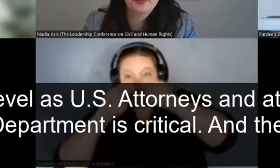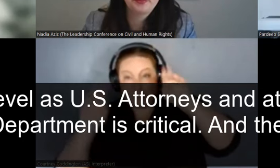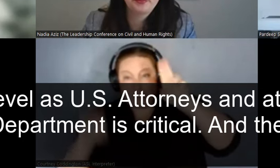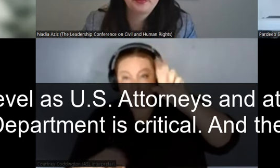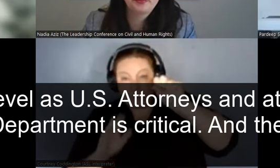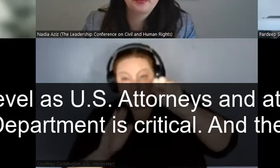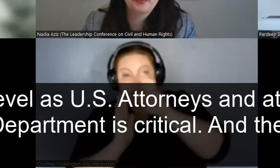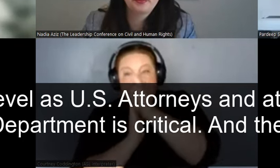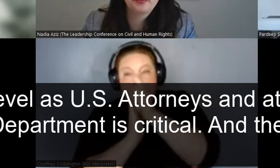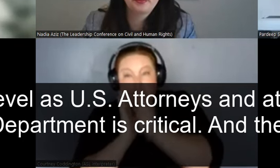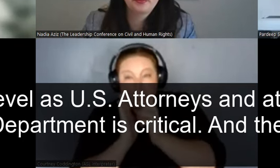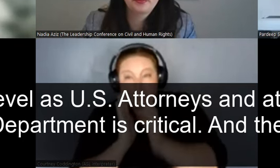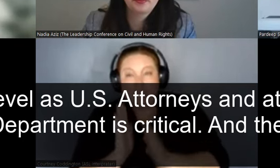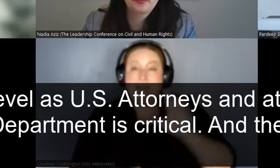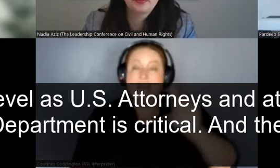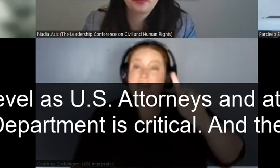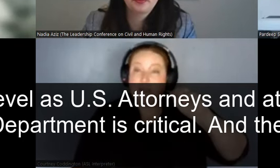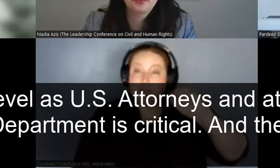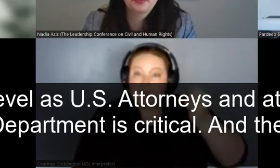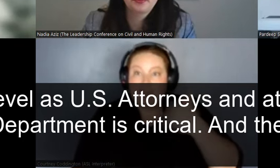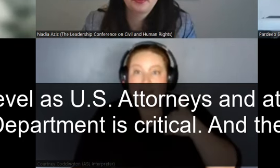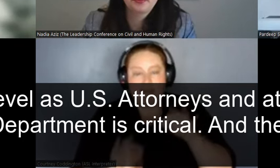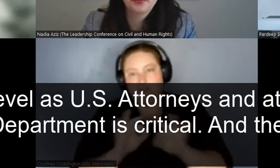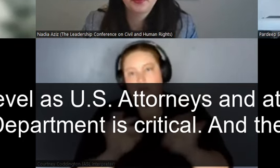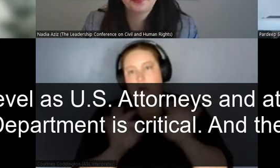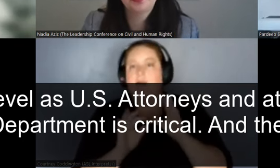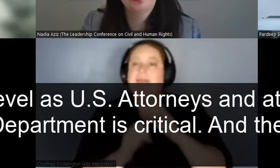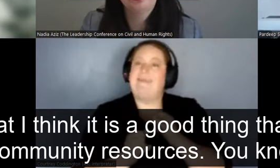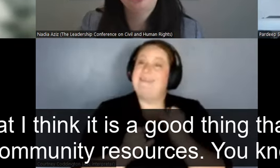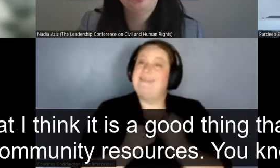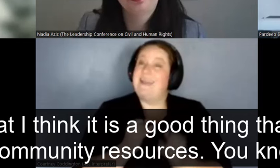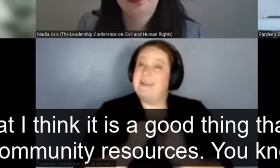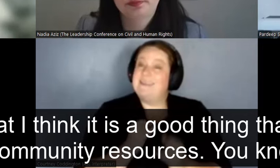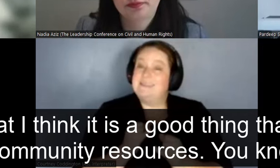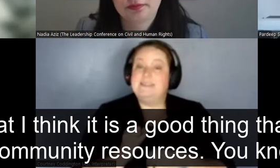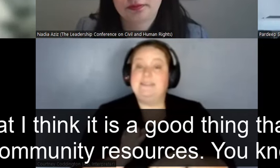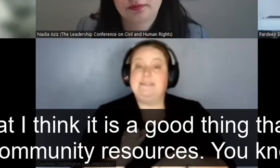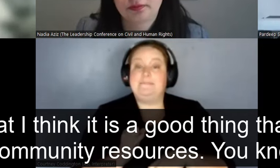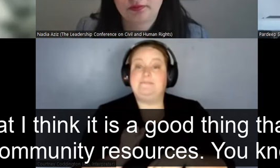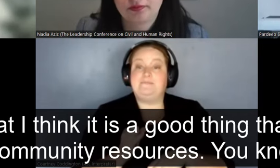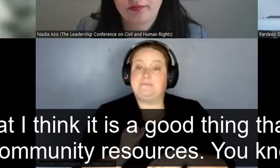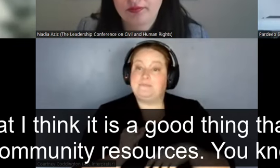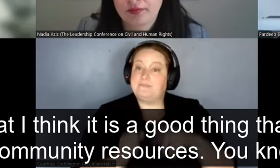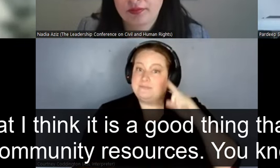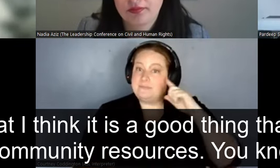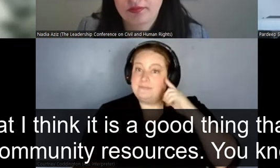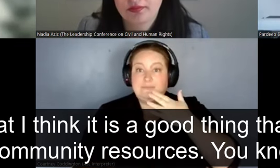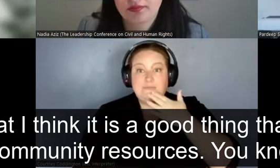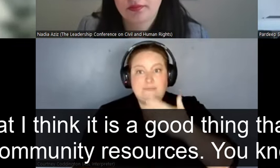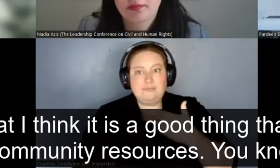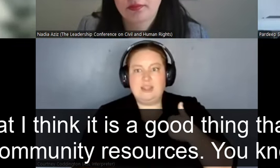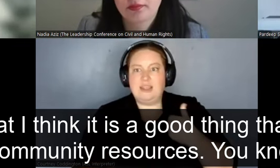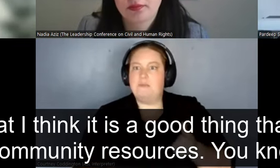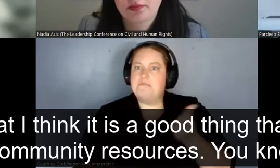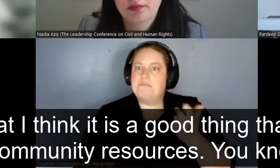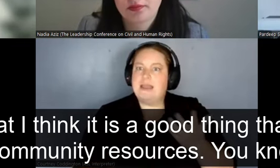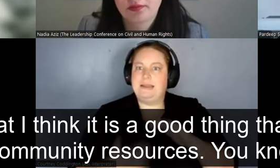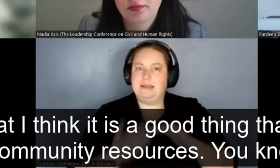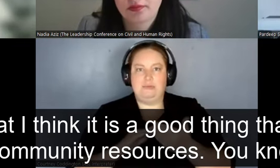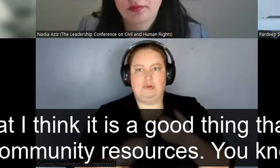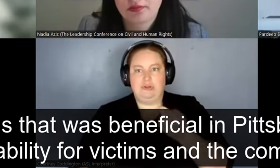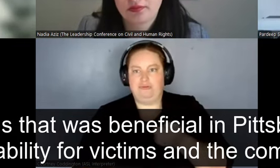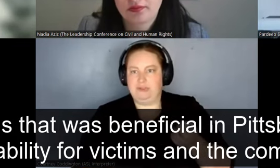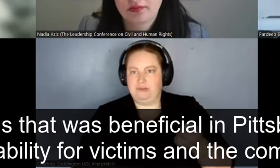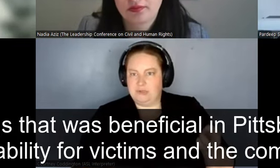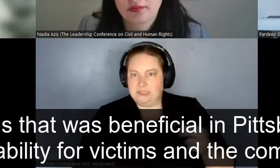Justice Department is critical. And the last thing I'll say is that I think it is a good thing that there are a lot of community resources. You know,